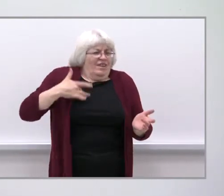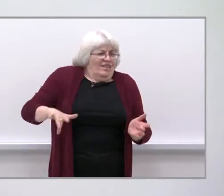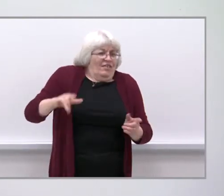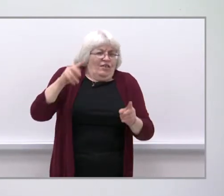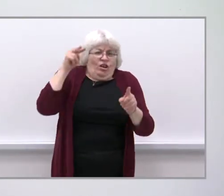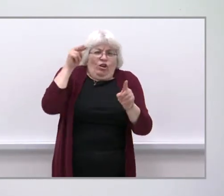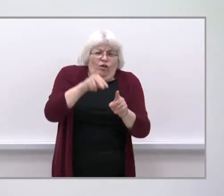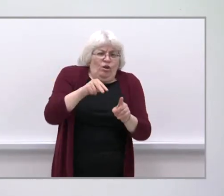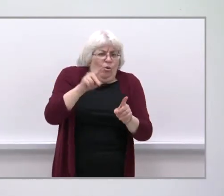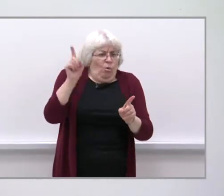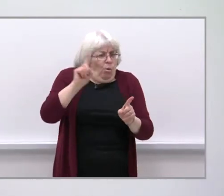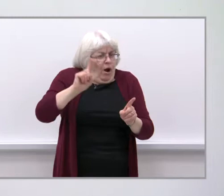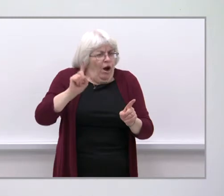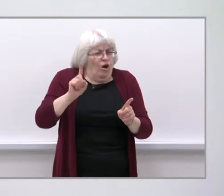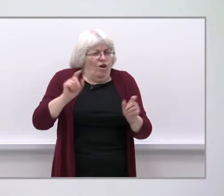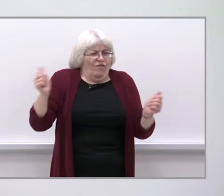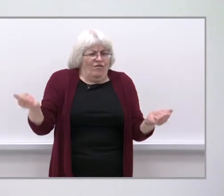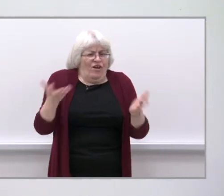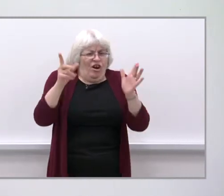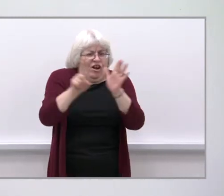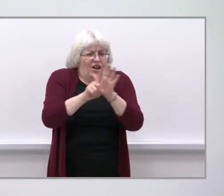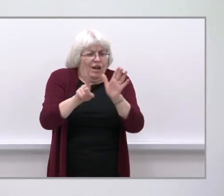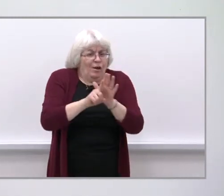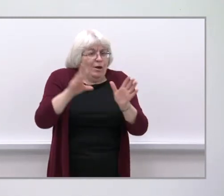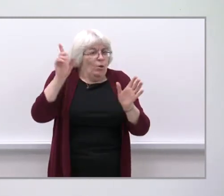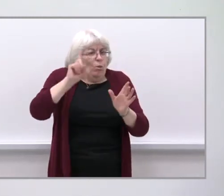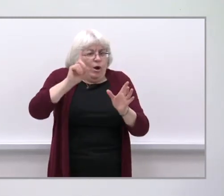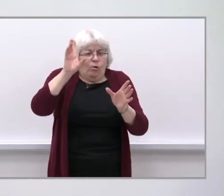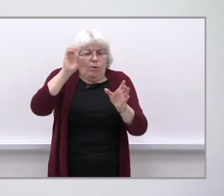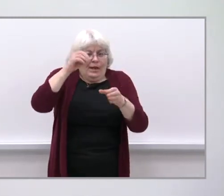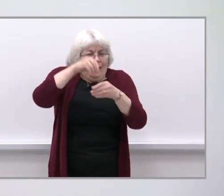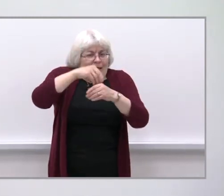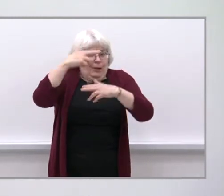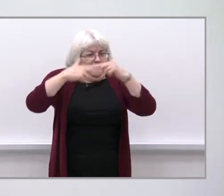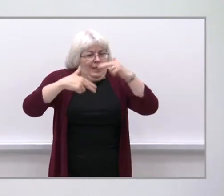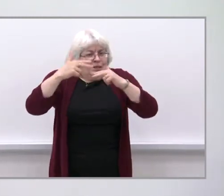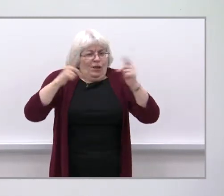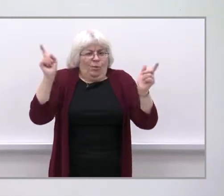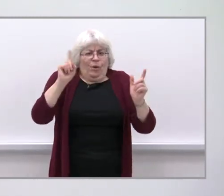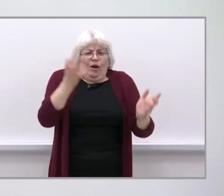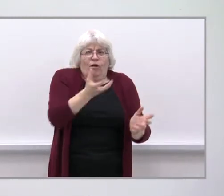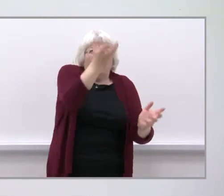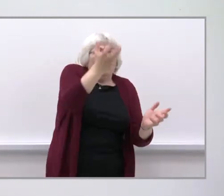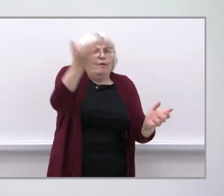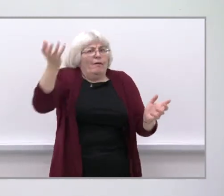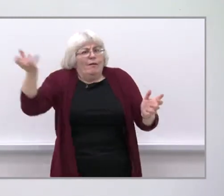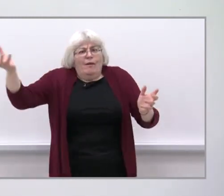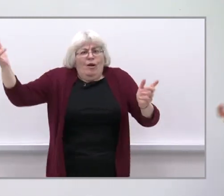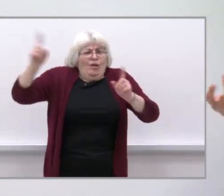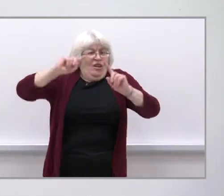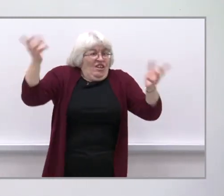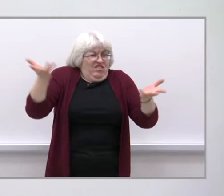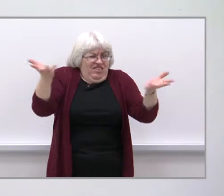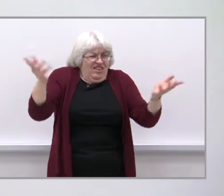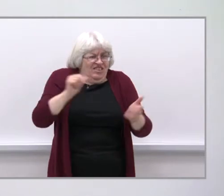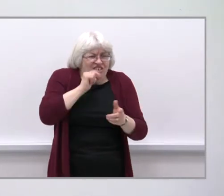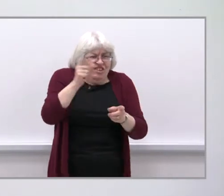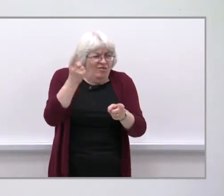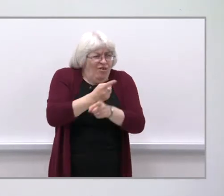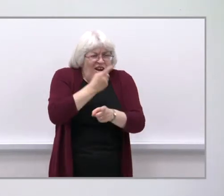it's not. They don't look at it from a depth sensitivity view and in certain buildings, so they just place it anywhere they